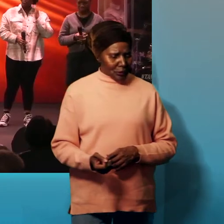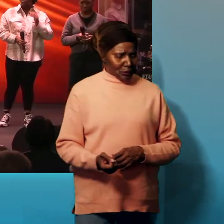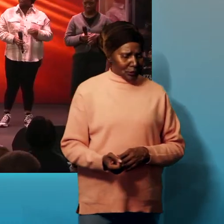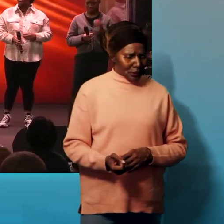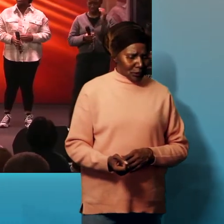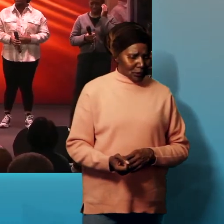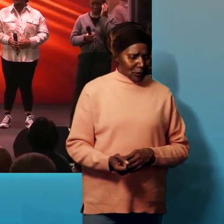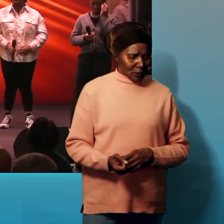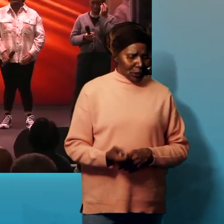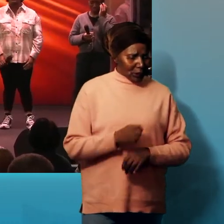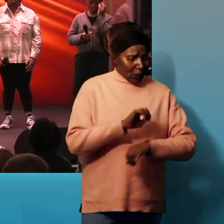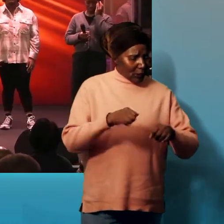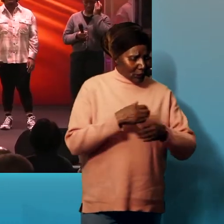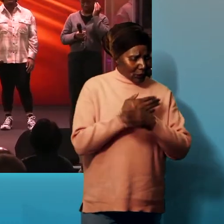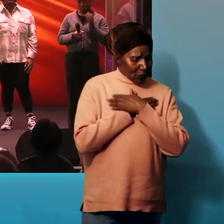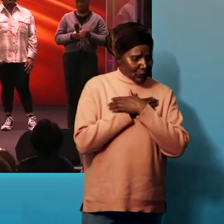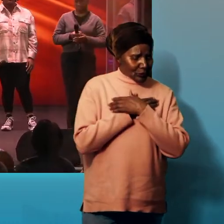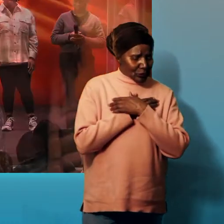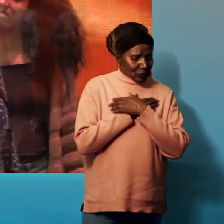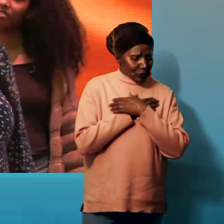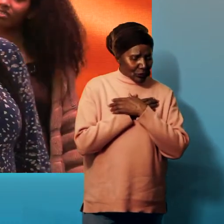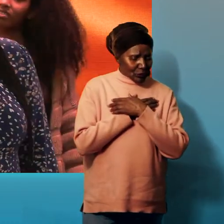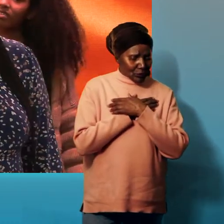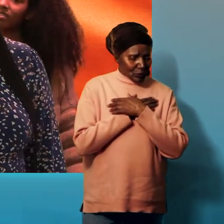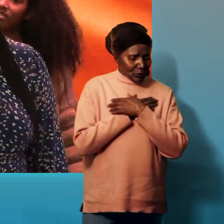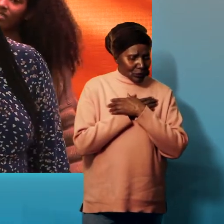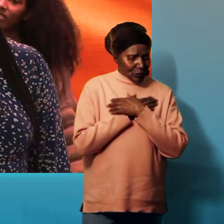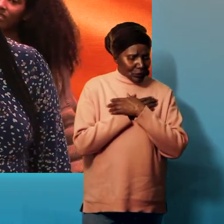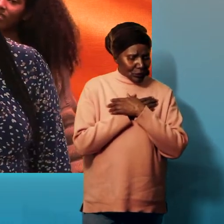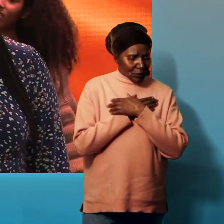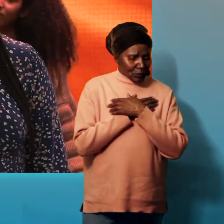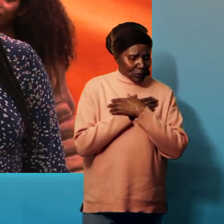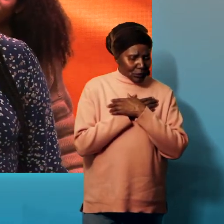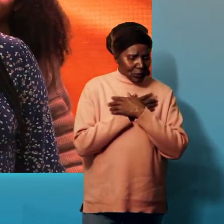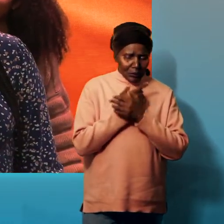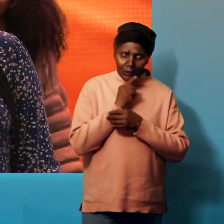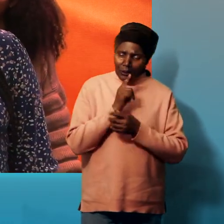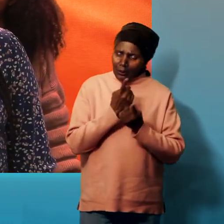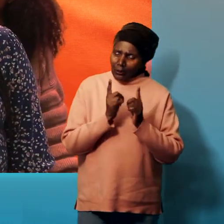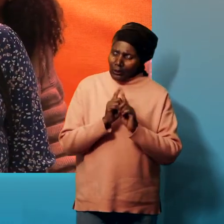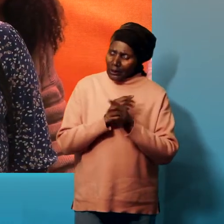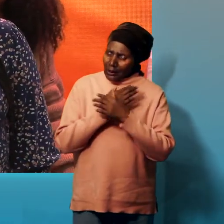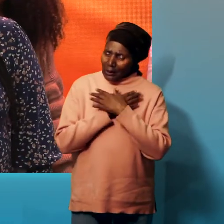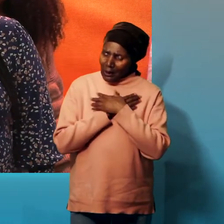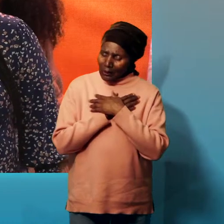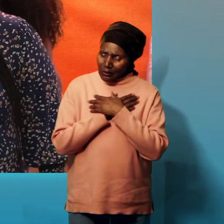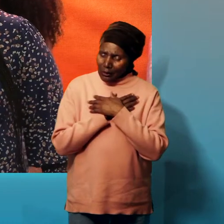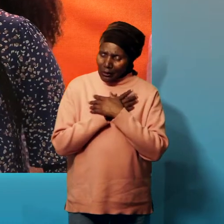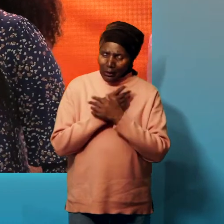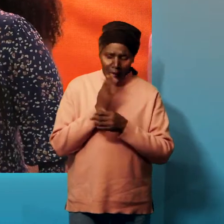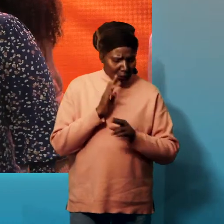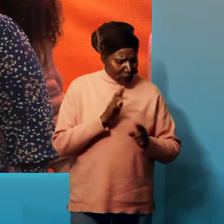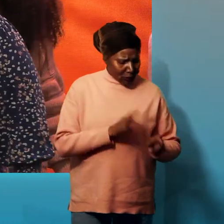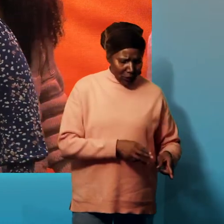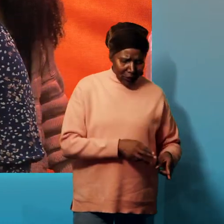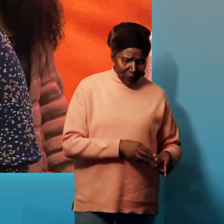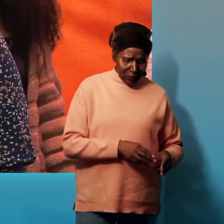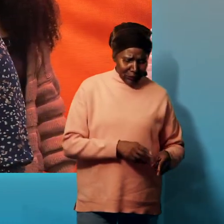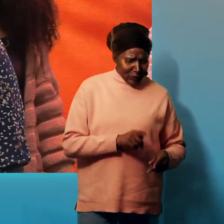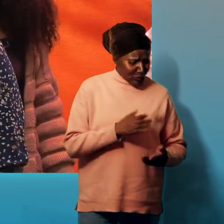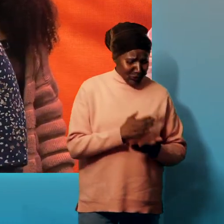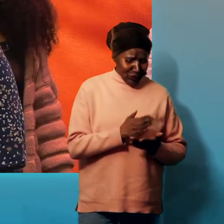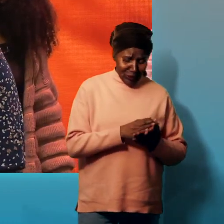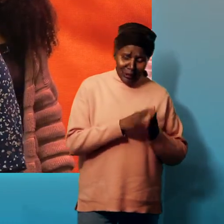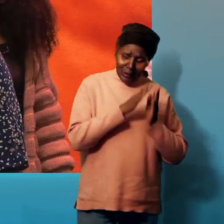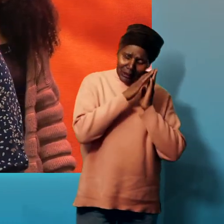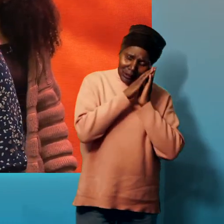have already gone in Christ. Death is not holding them down. They're simply sleeping